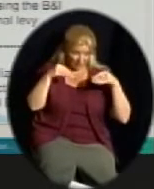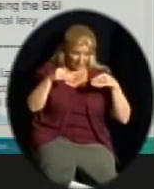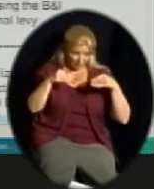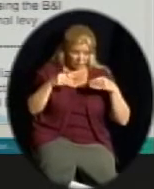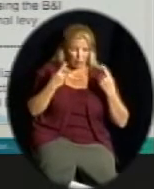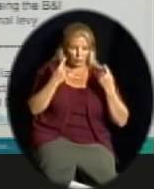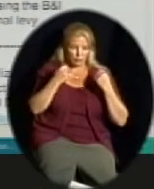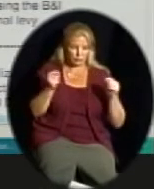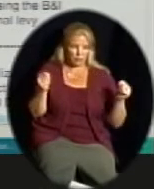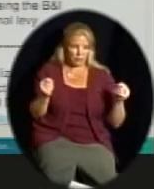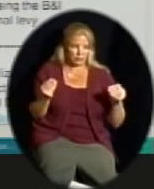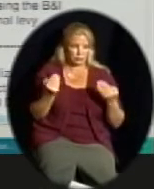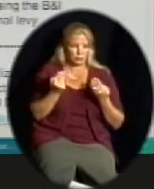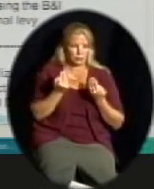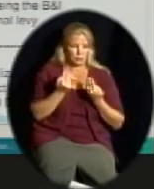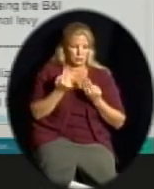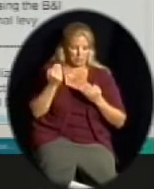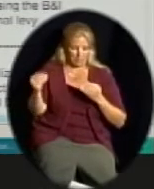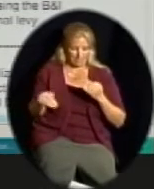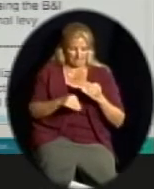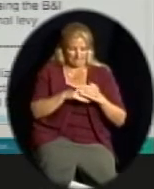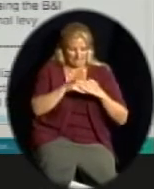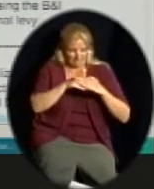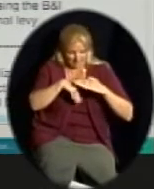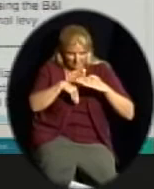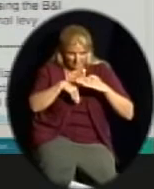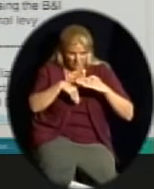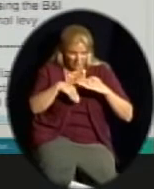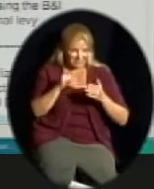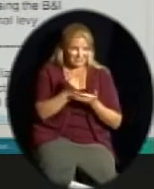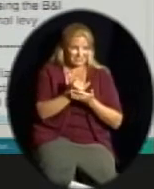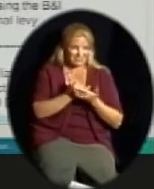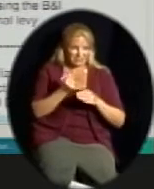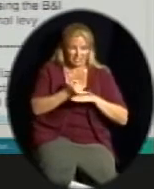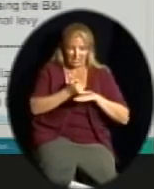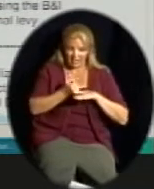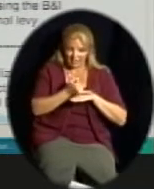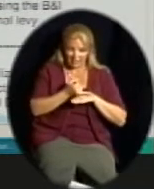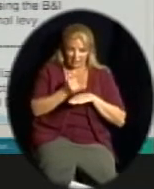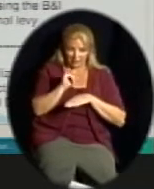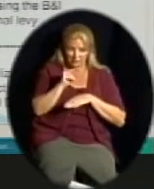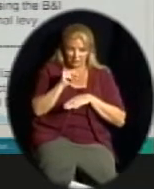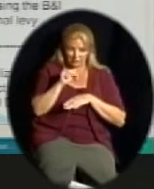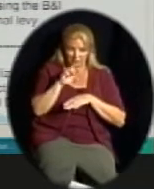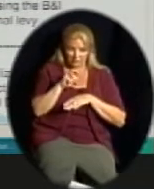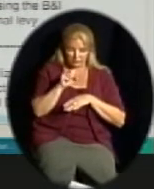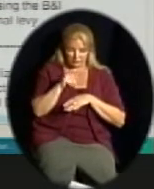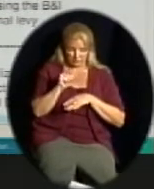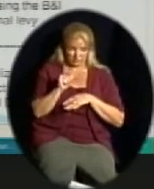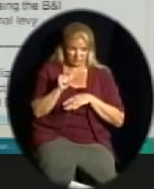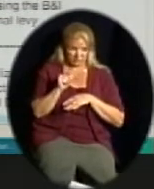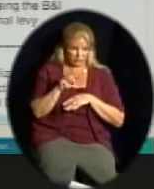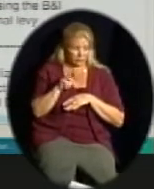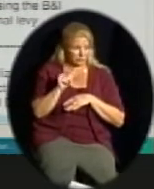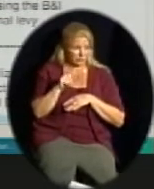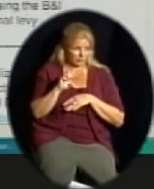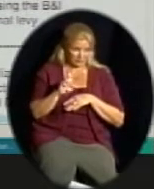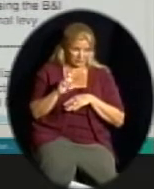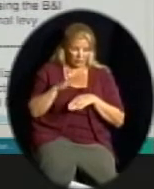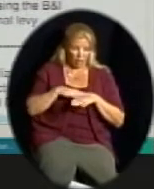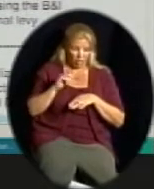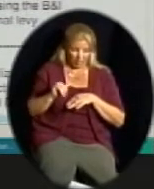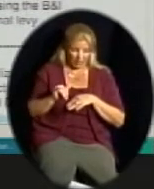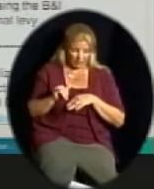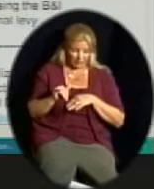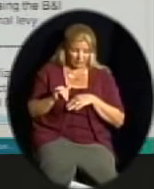best plan for that is that we would be able to have the first payments a year from now in the fall, which